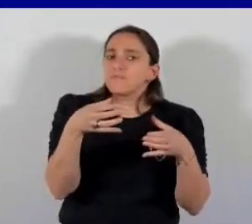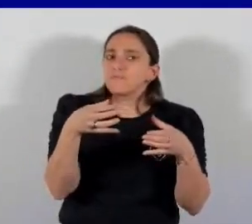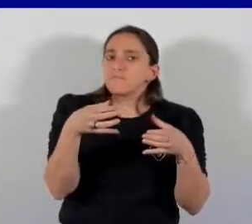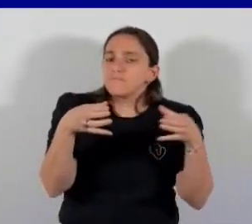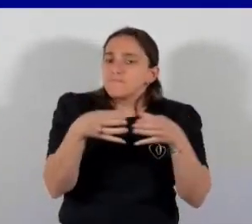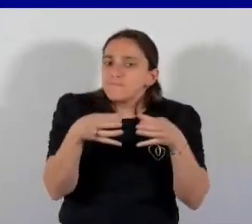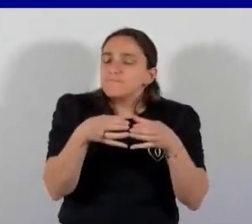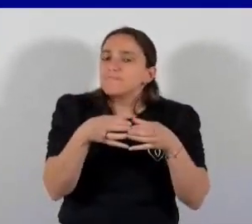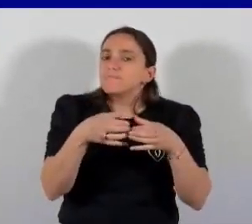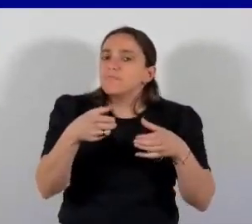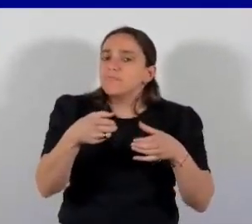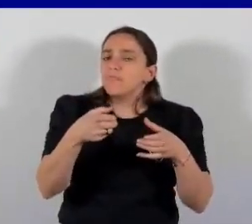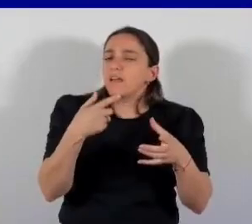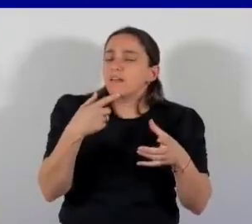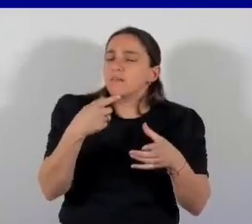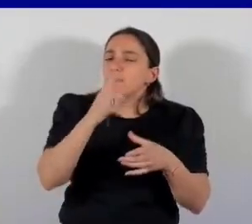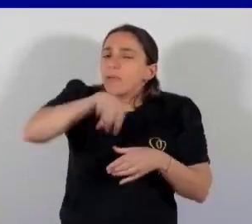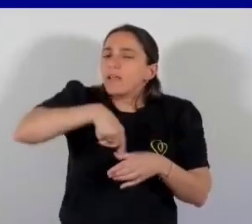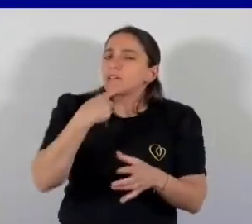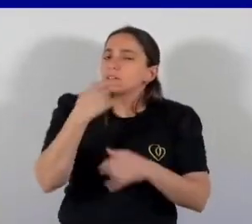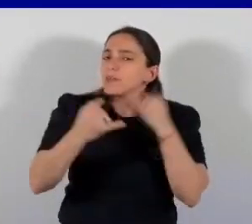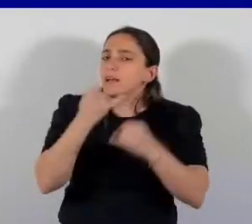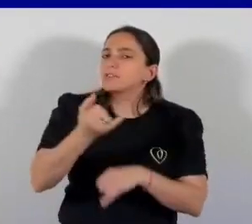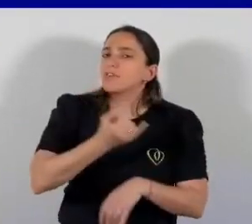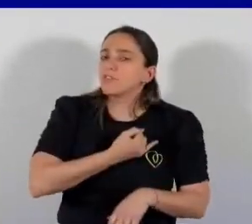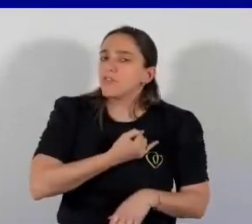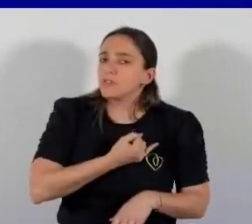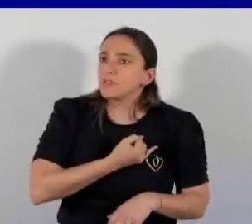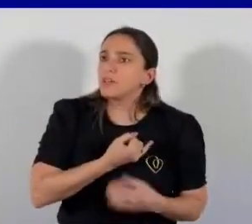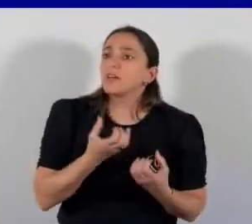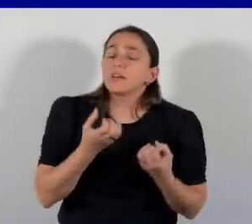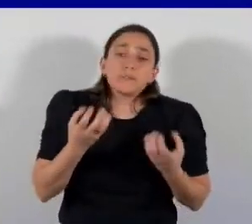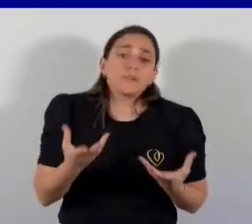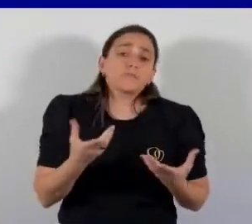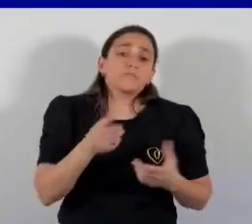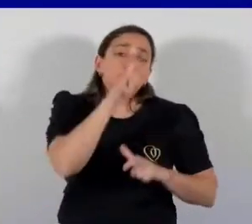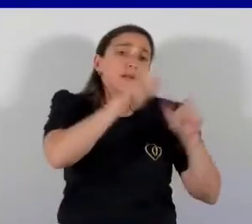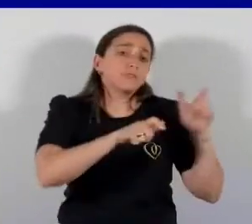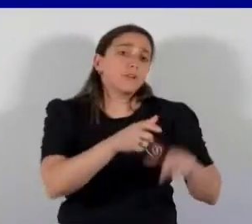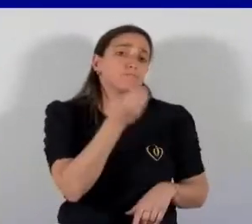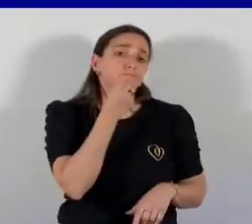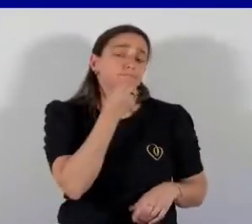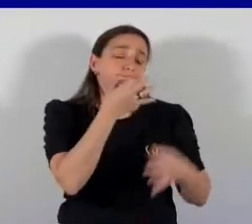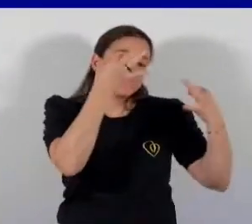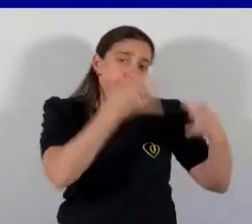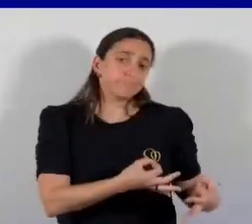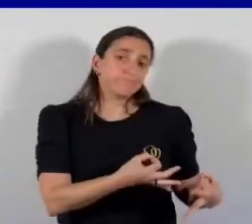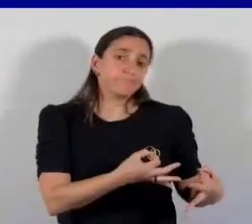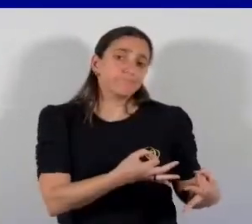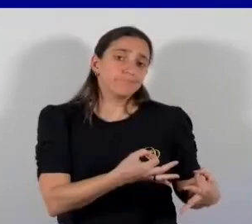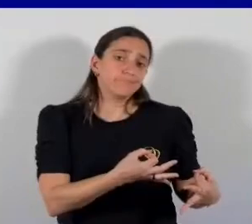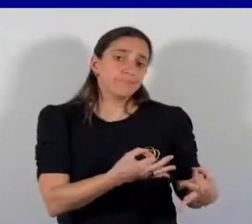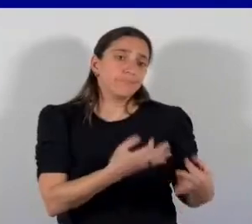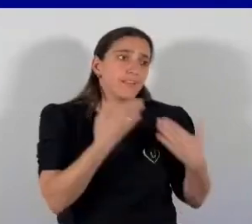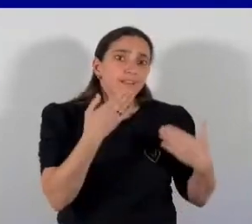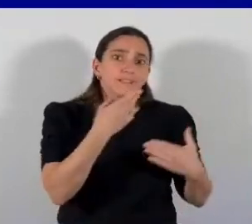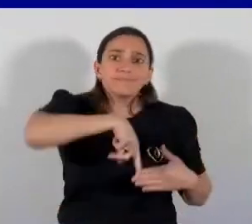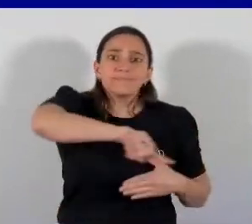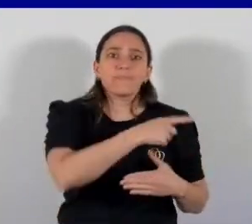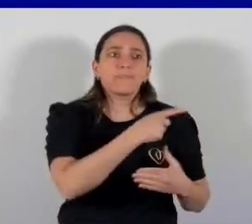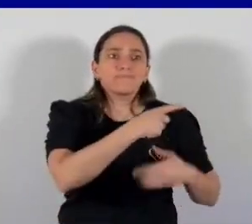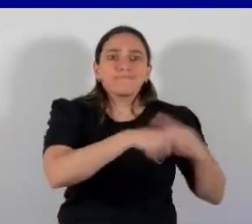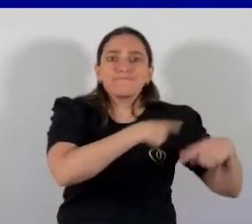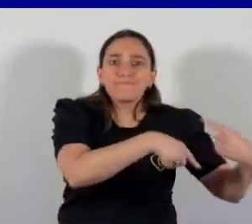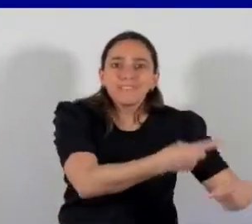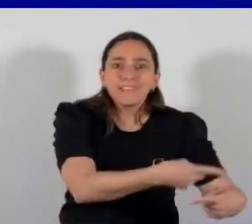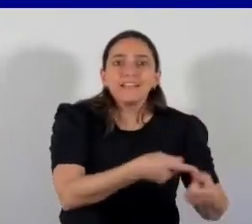that is explained porque la gente empezó a alimentarse y por lo because people began to have an adequate food supply,